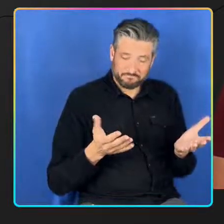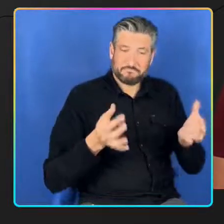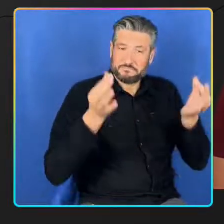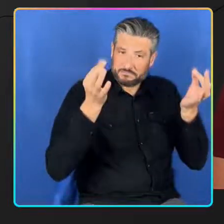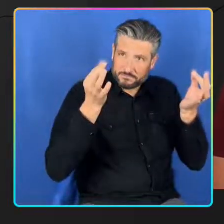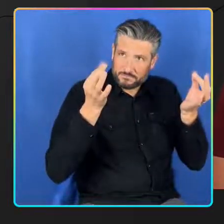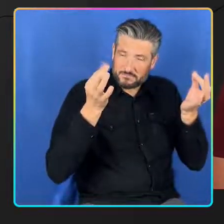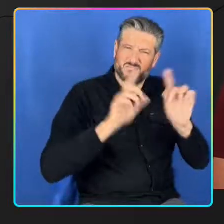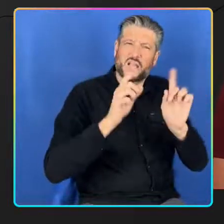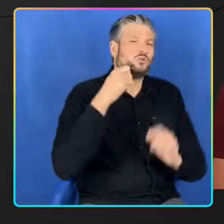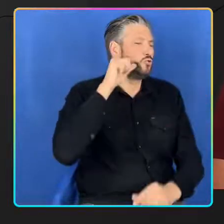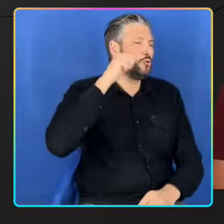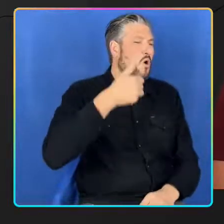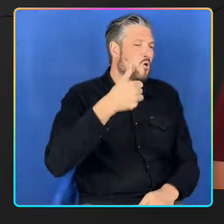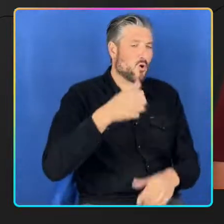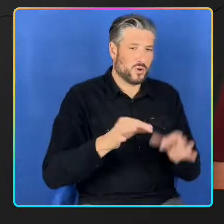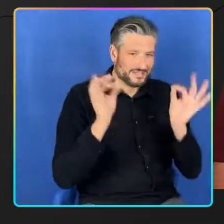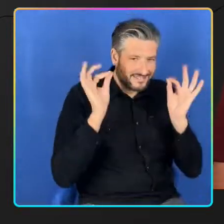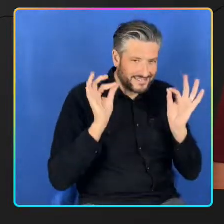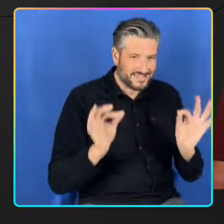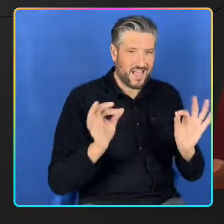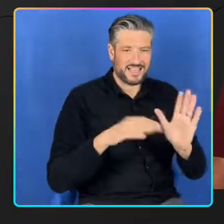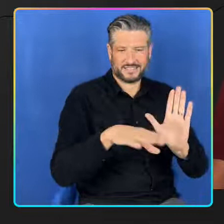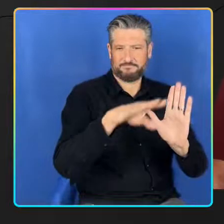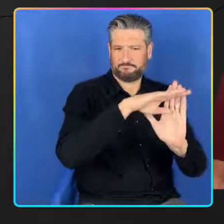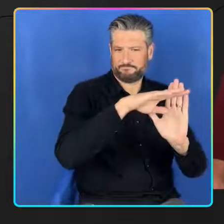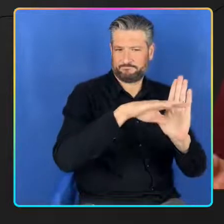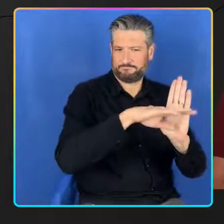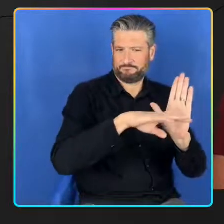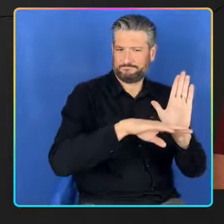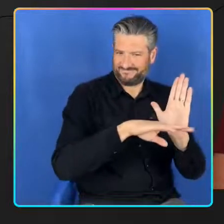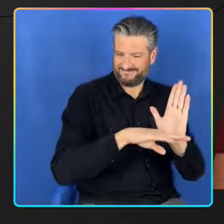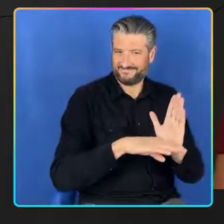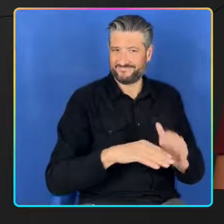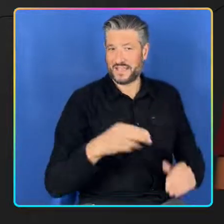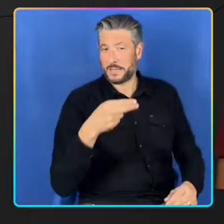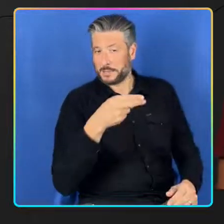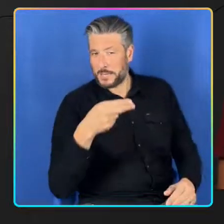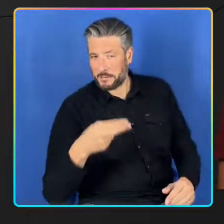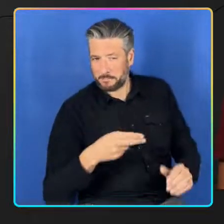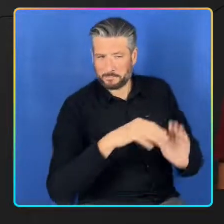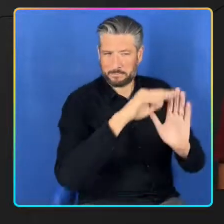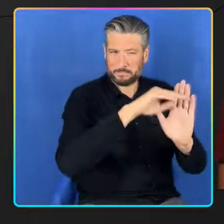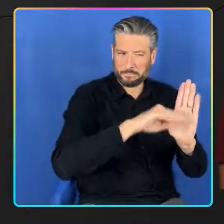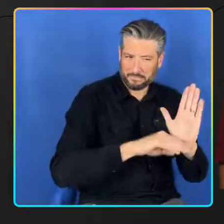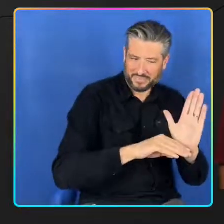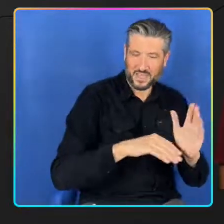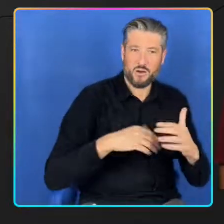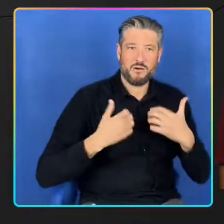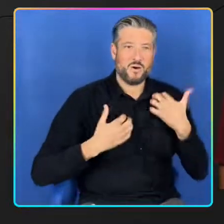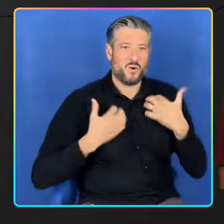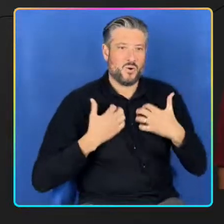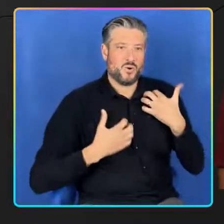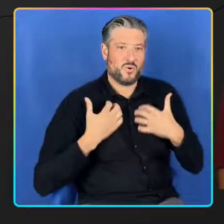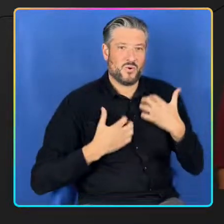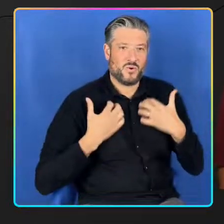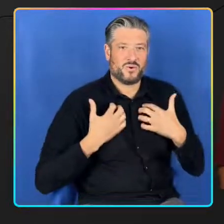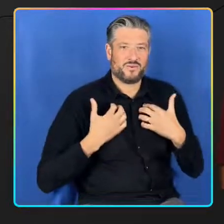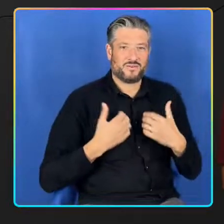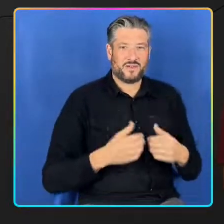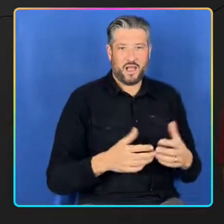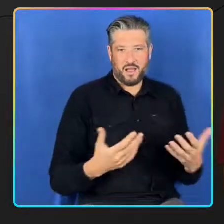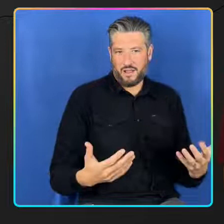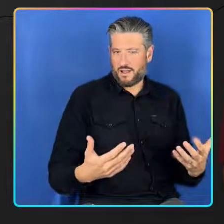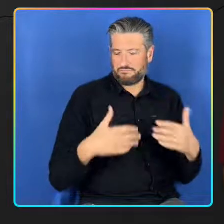tomorrow. So I'm excited because we are going to go to the CFP. There was a public CFP, so I'm really excited to see what